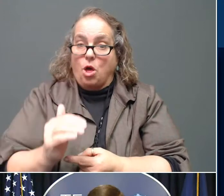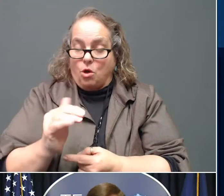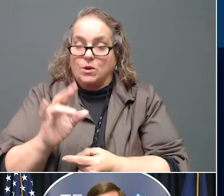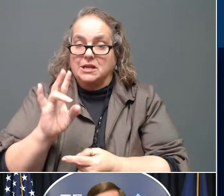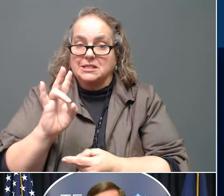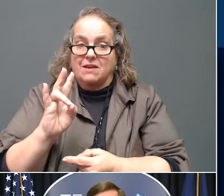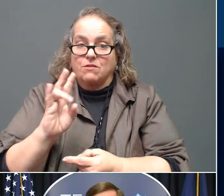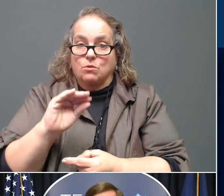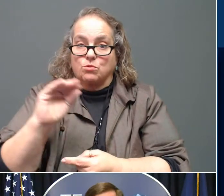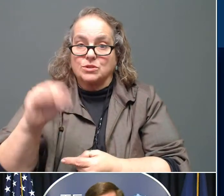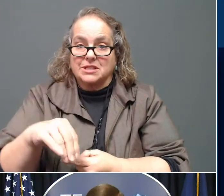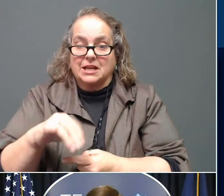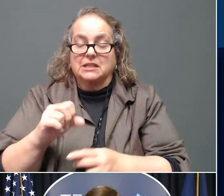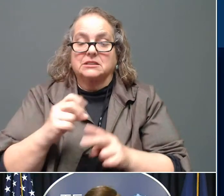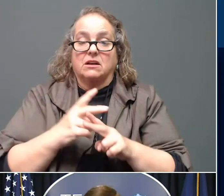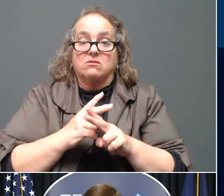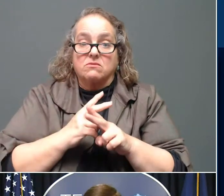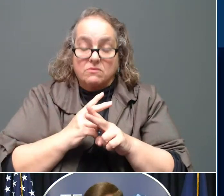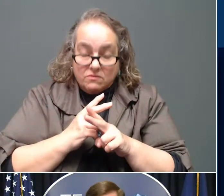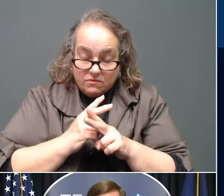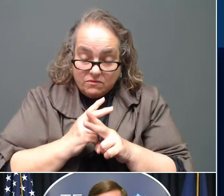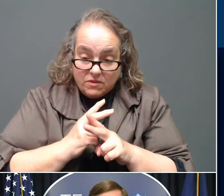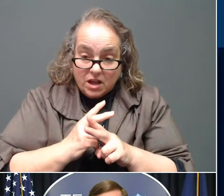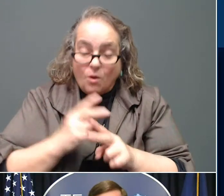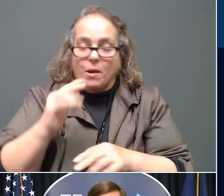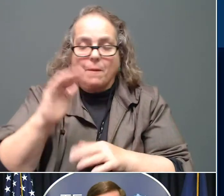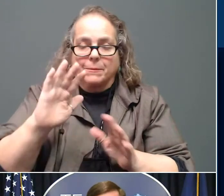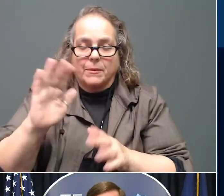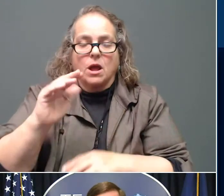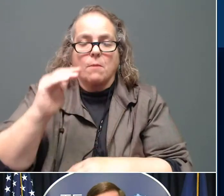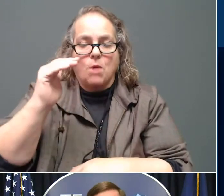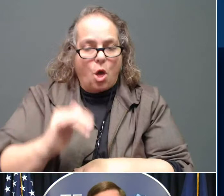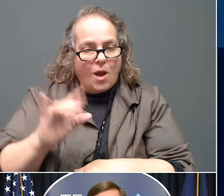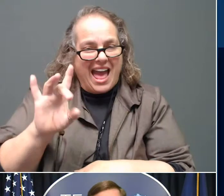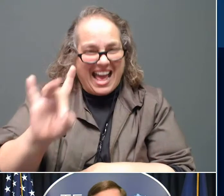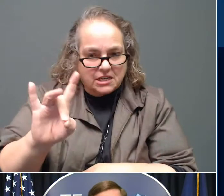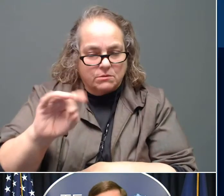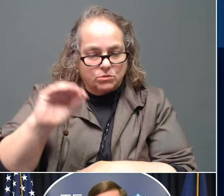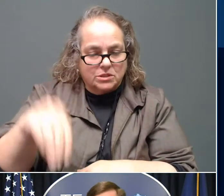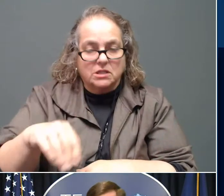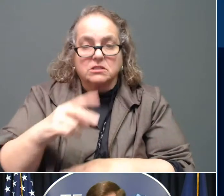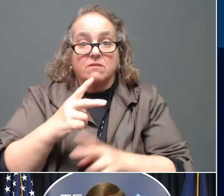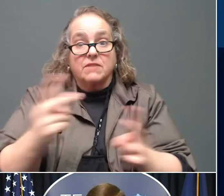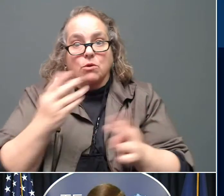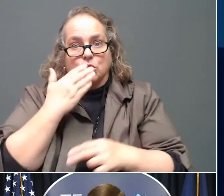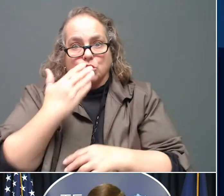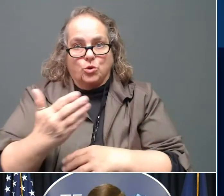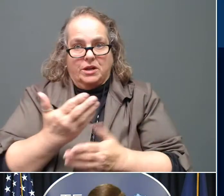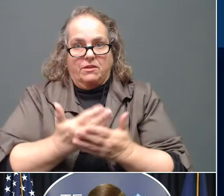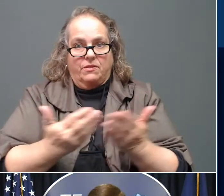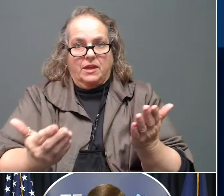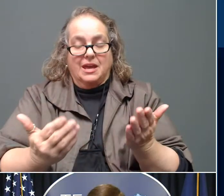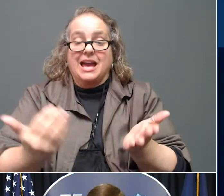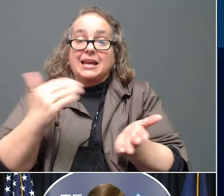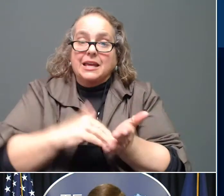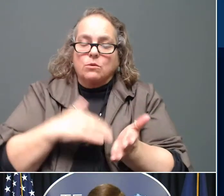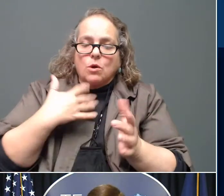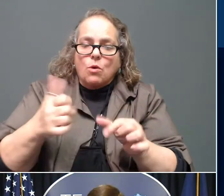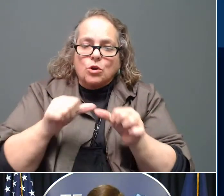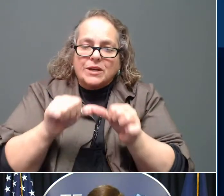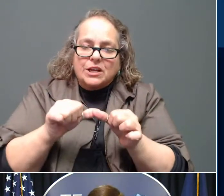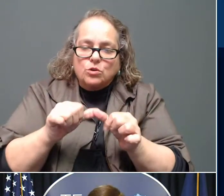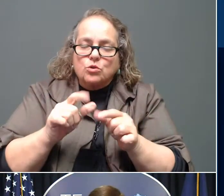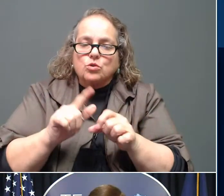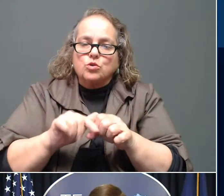a very, being below 8% is a good thing. Again, we want to continue to push this